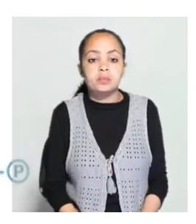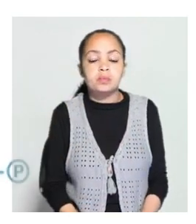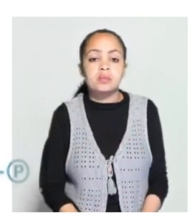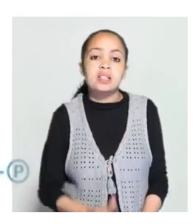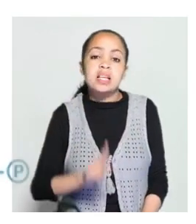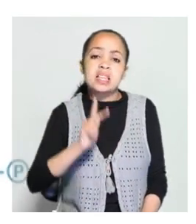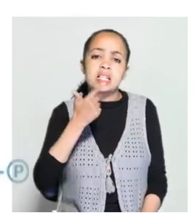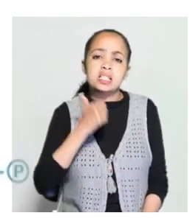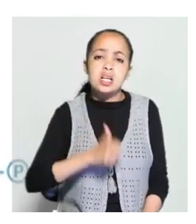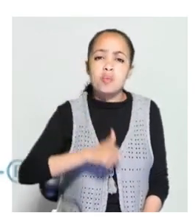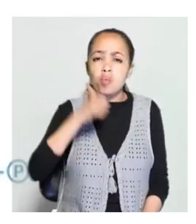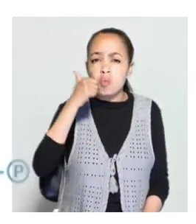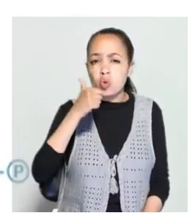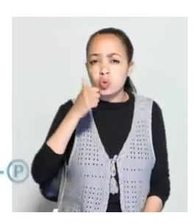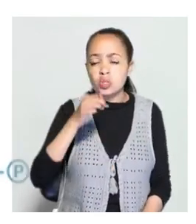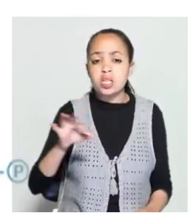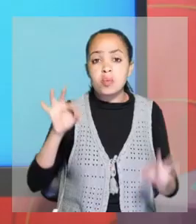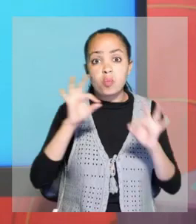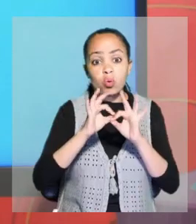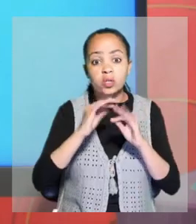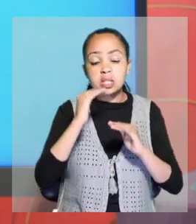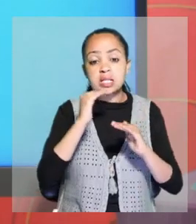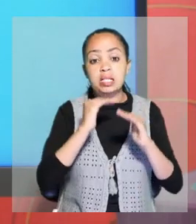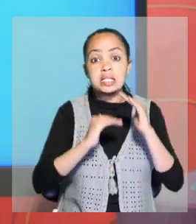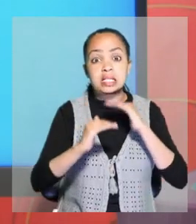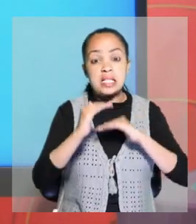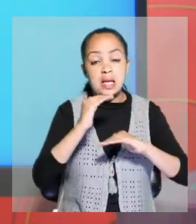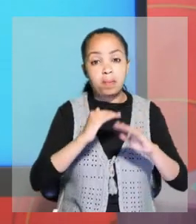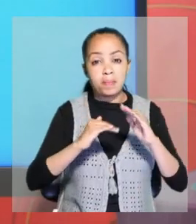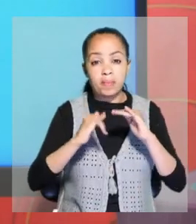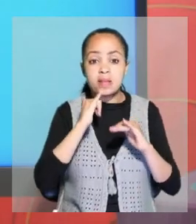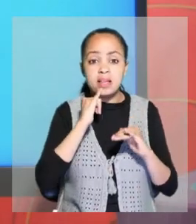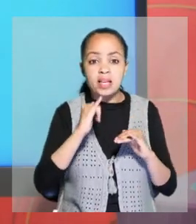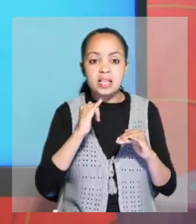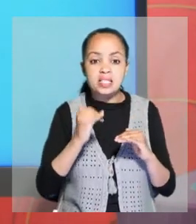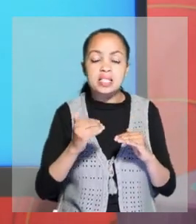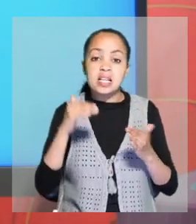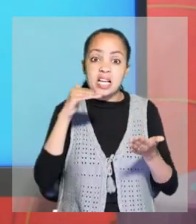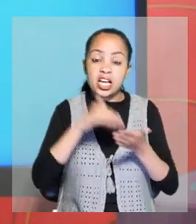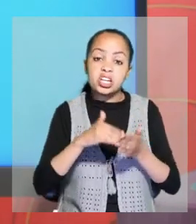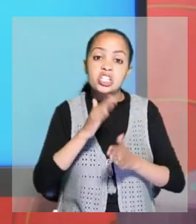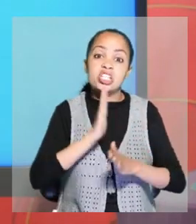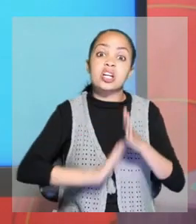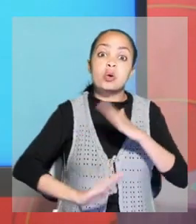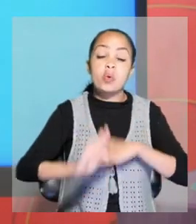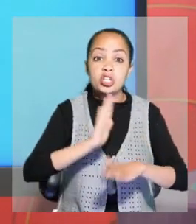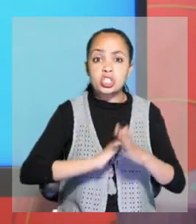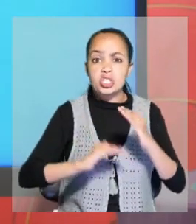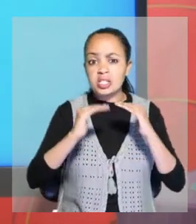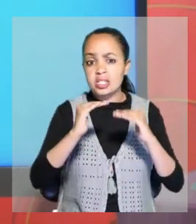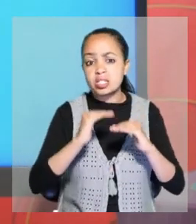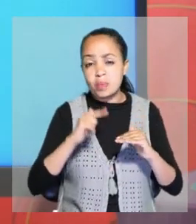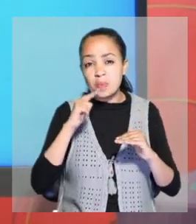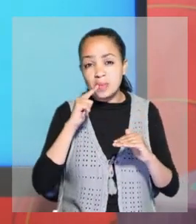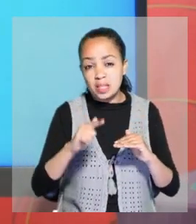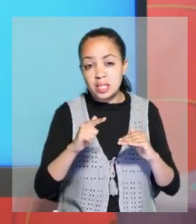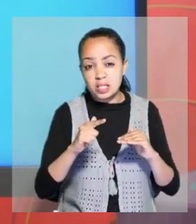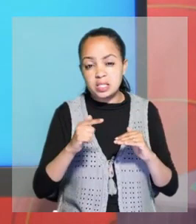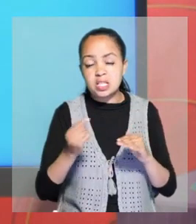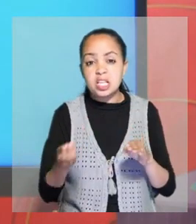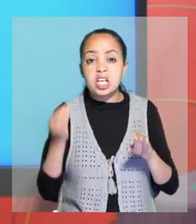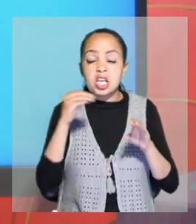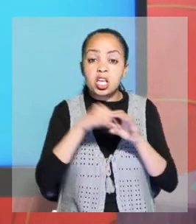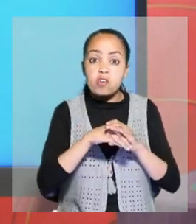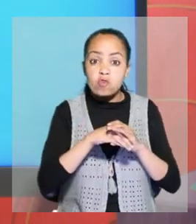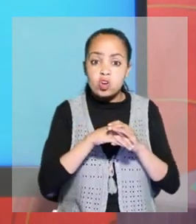The third most important step of Calvin cycle is regeneration step. This regeneration can be